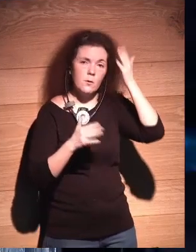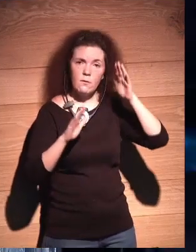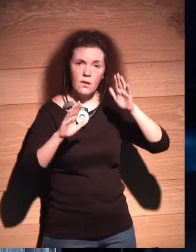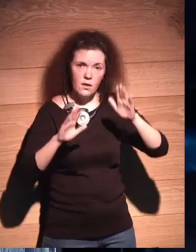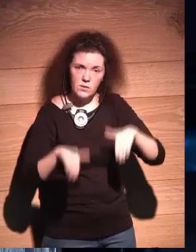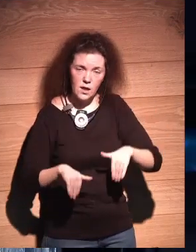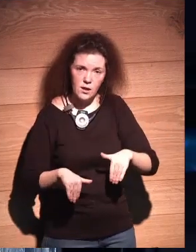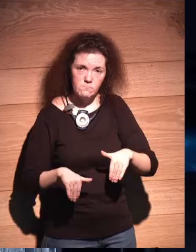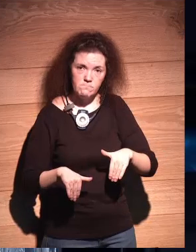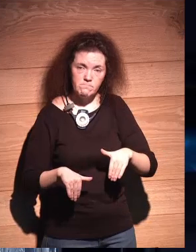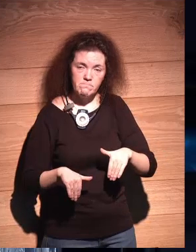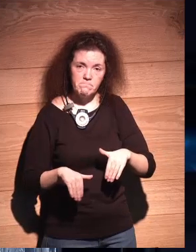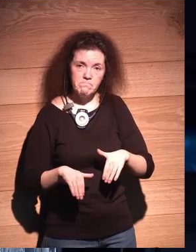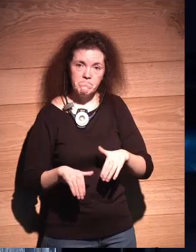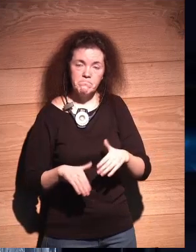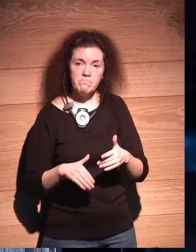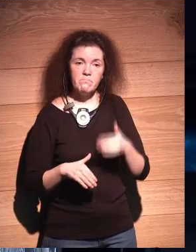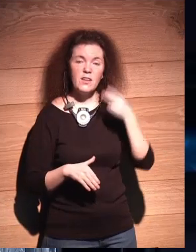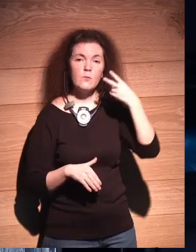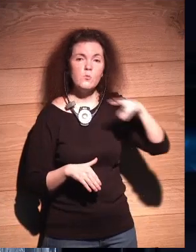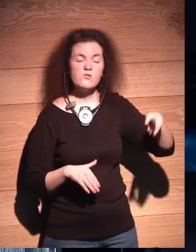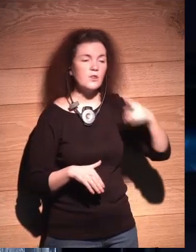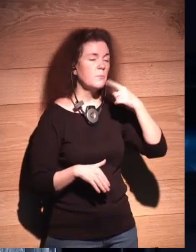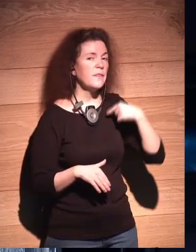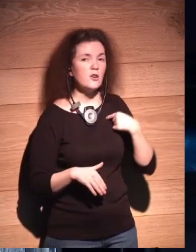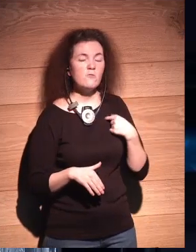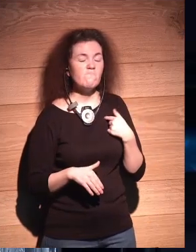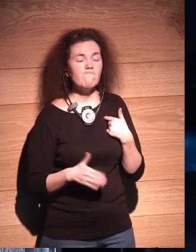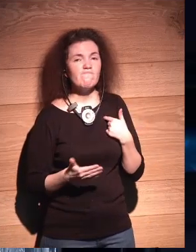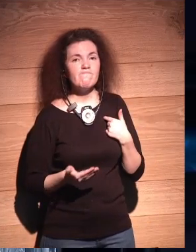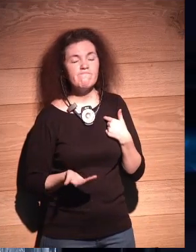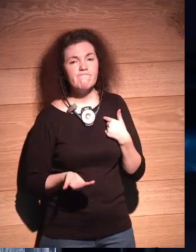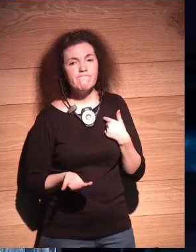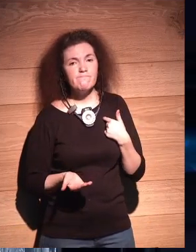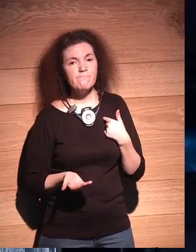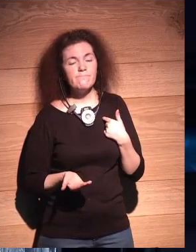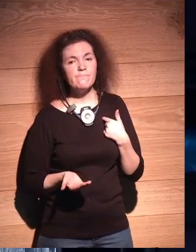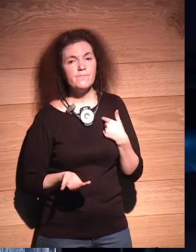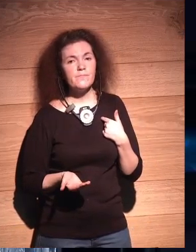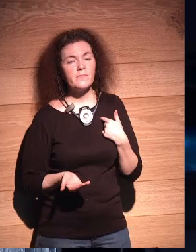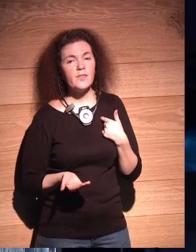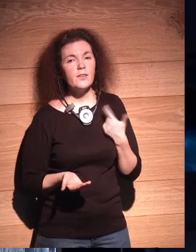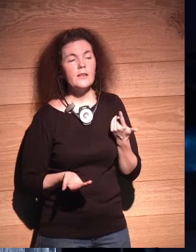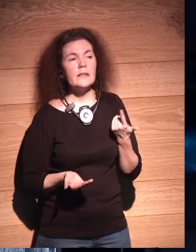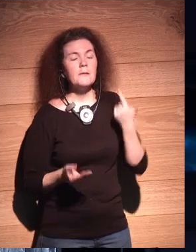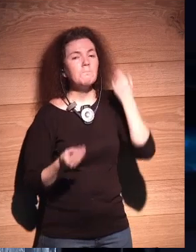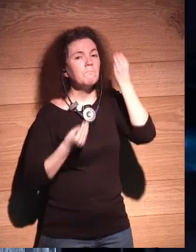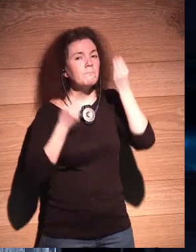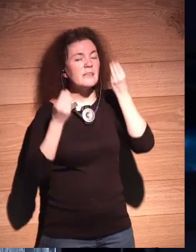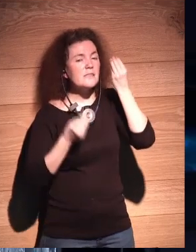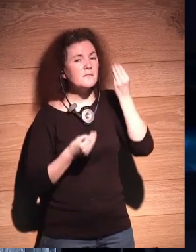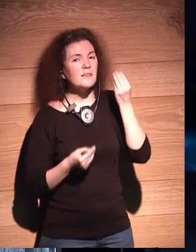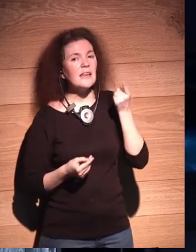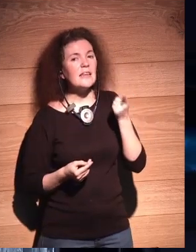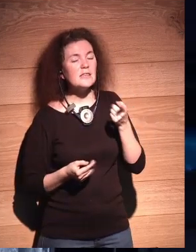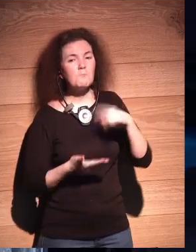the museum said, well, actually, we think this isn't a project for